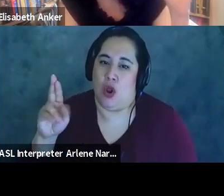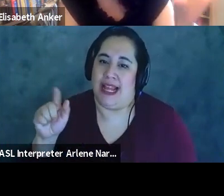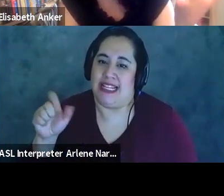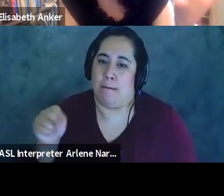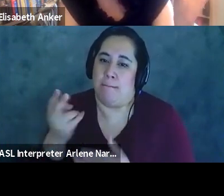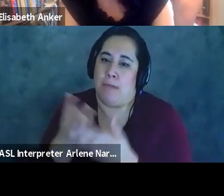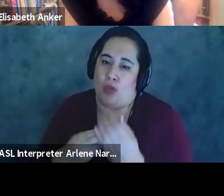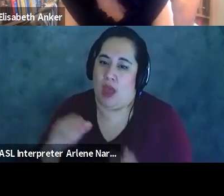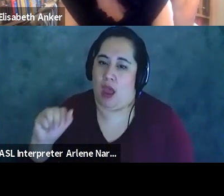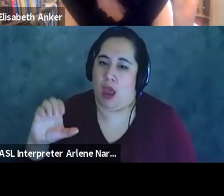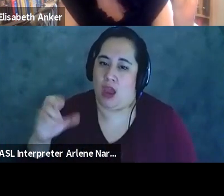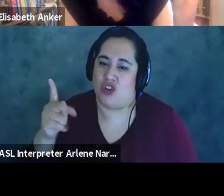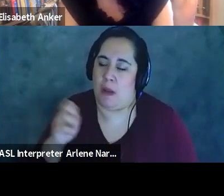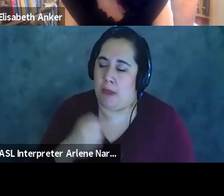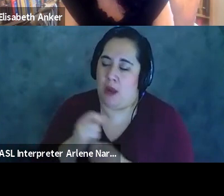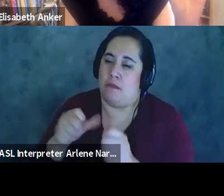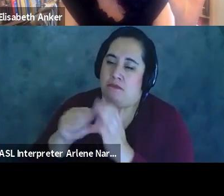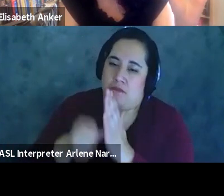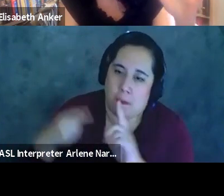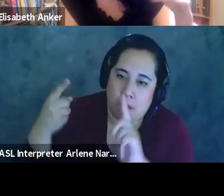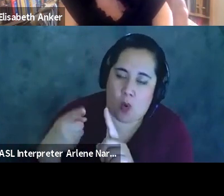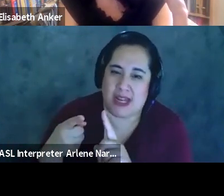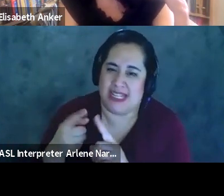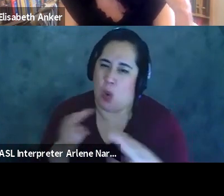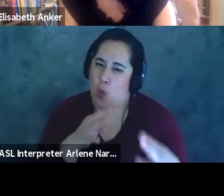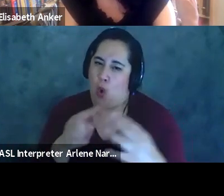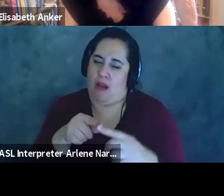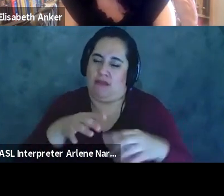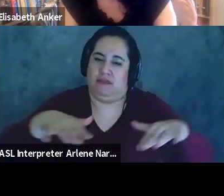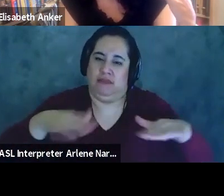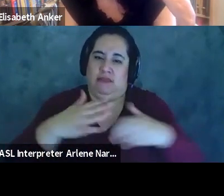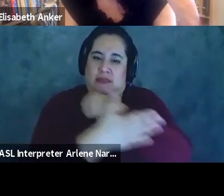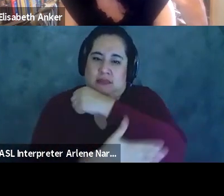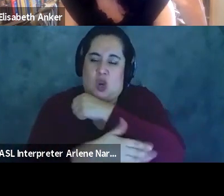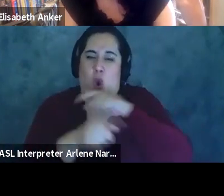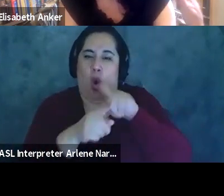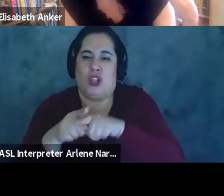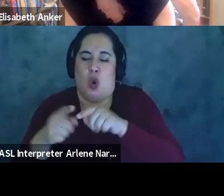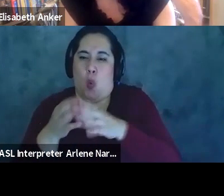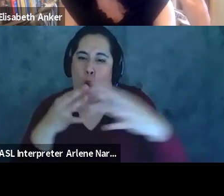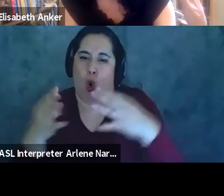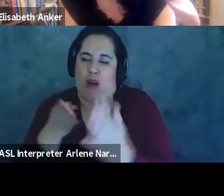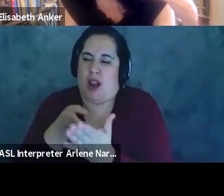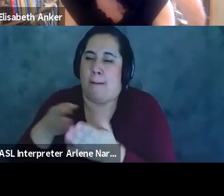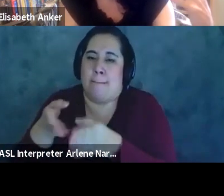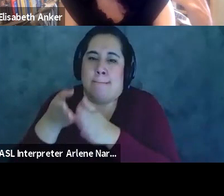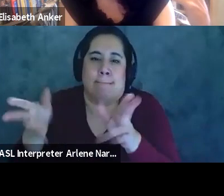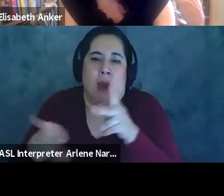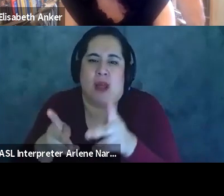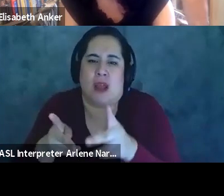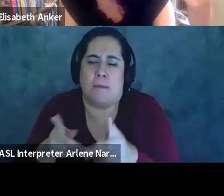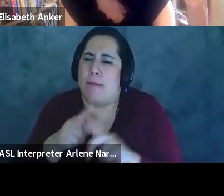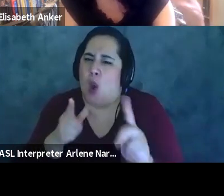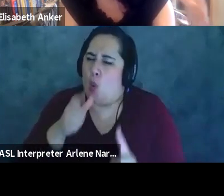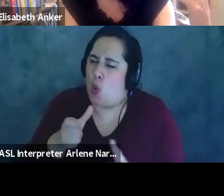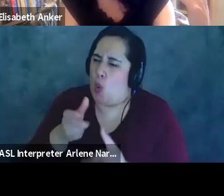points, on the one hand, that neoliberalism is a war on the state, though, as I think David also said, right, also a war on the public, or what is a public and who gets to